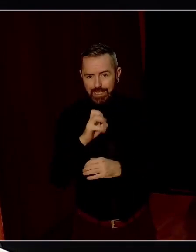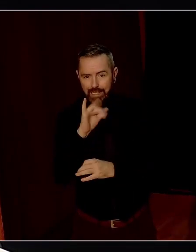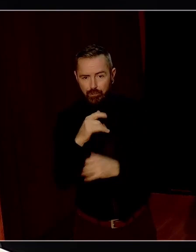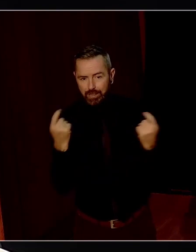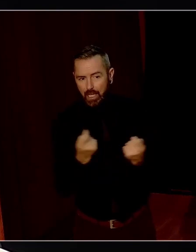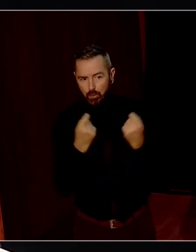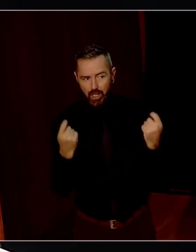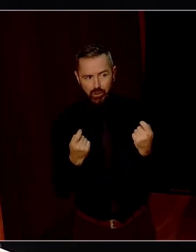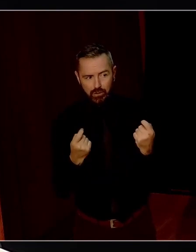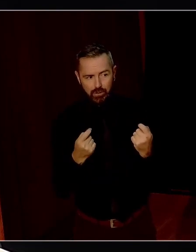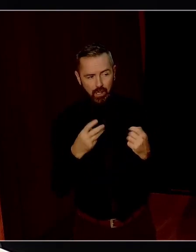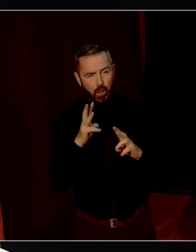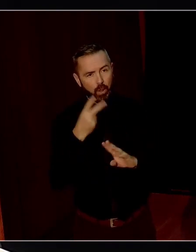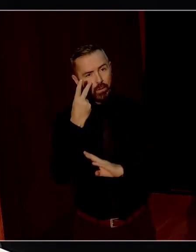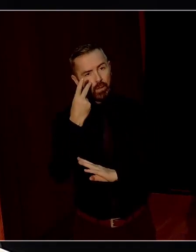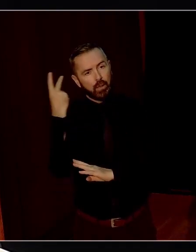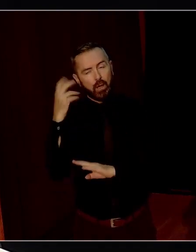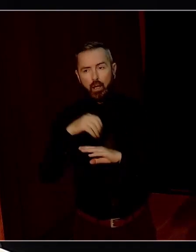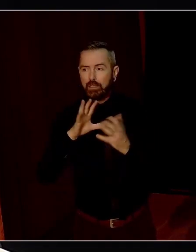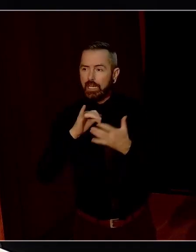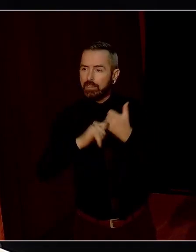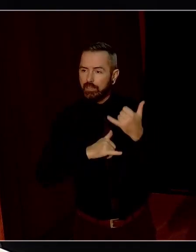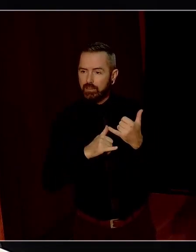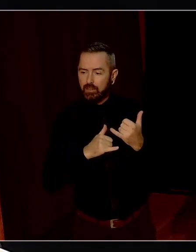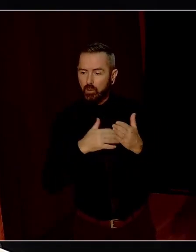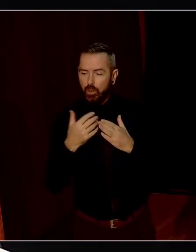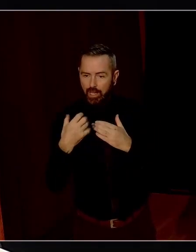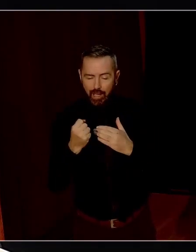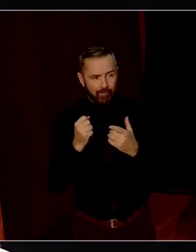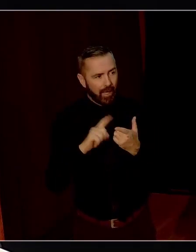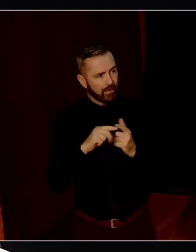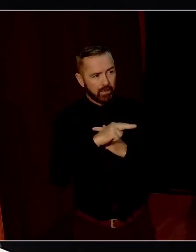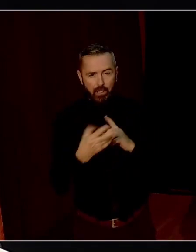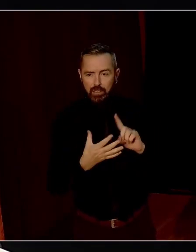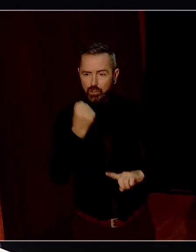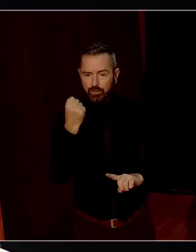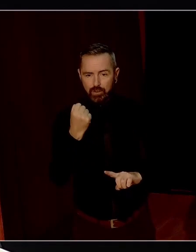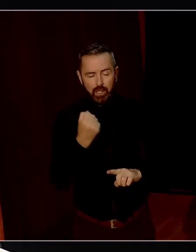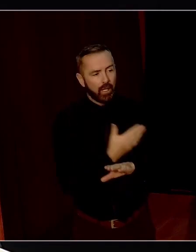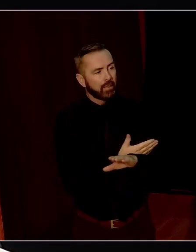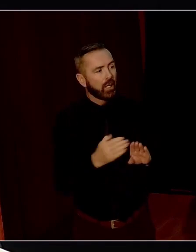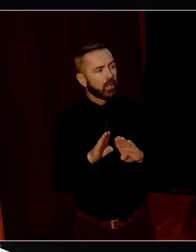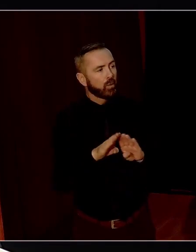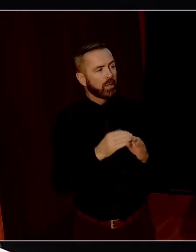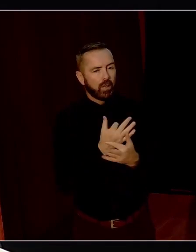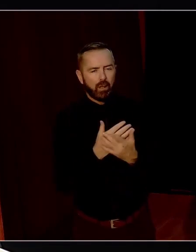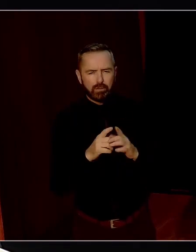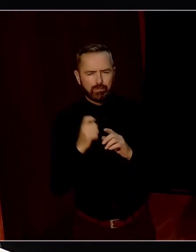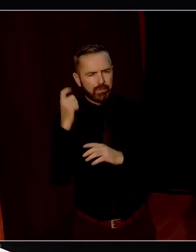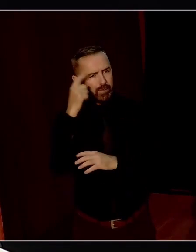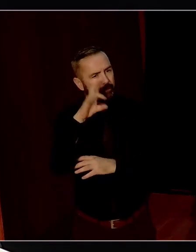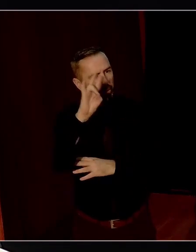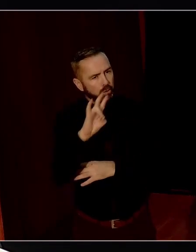few moments on that decade and what has and maybe has not been achieved. The decade began with many difficult